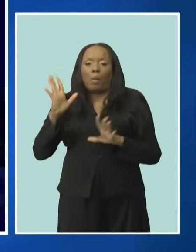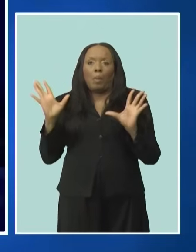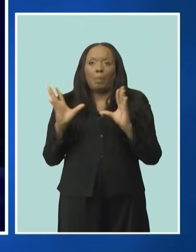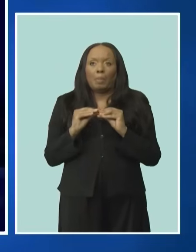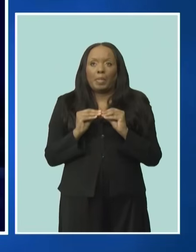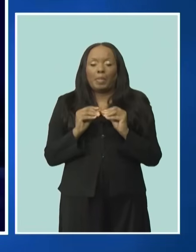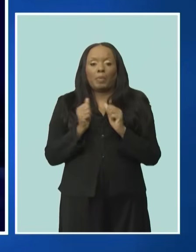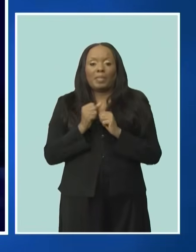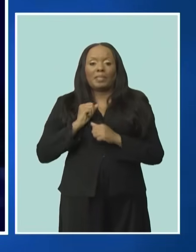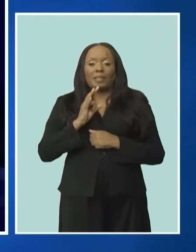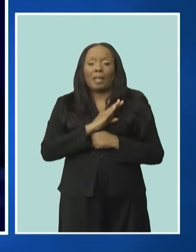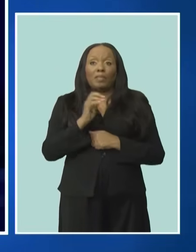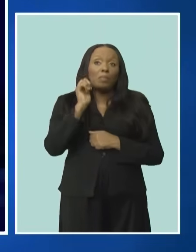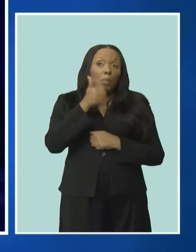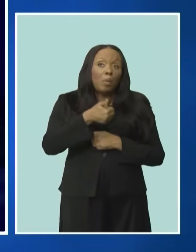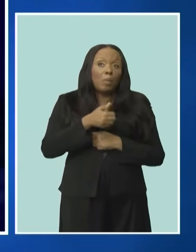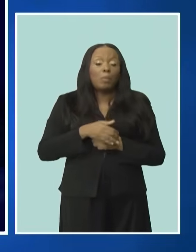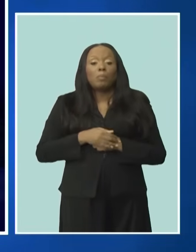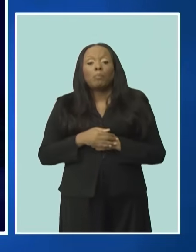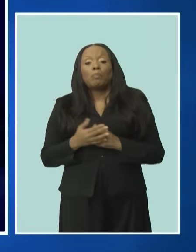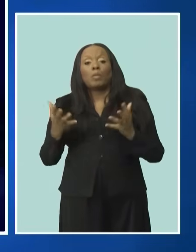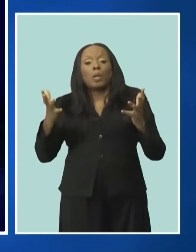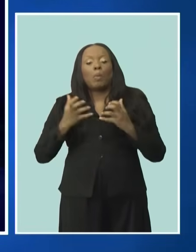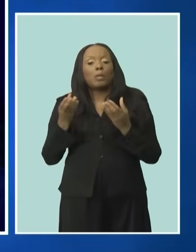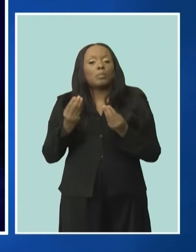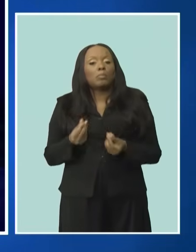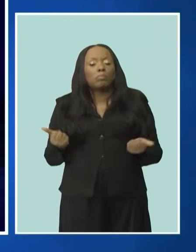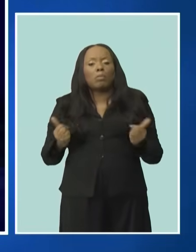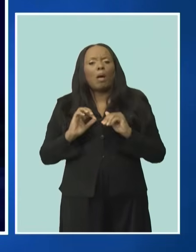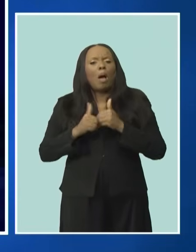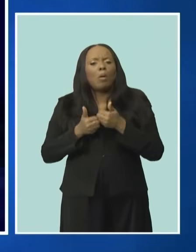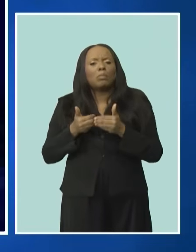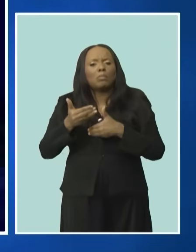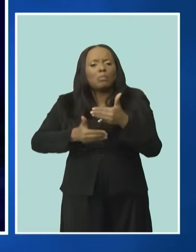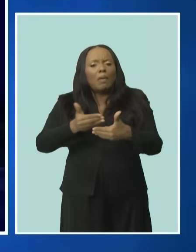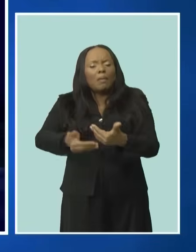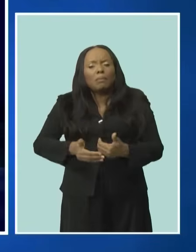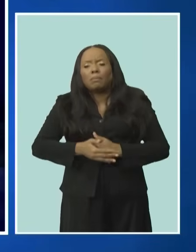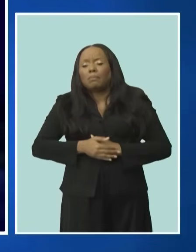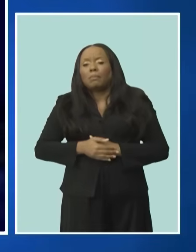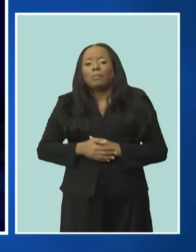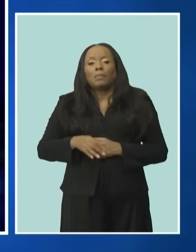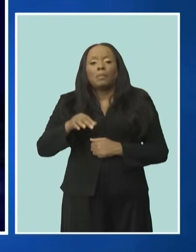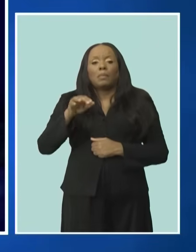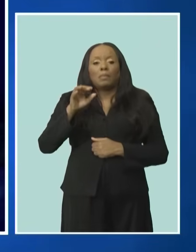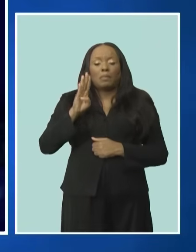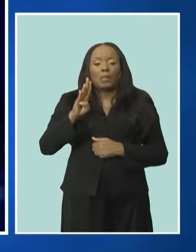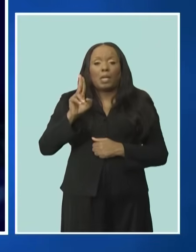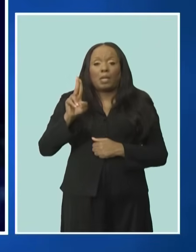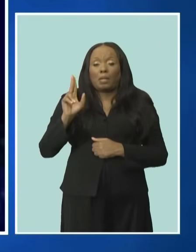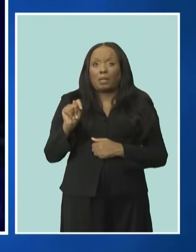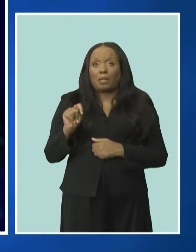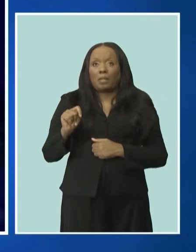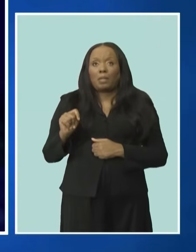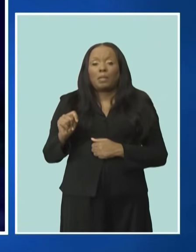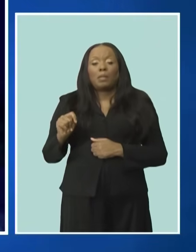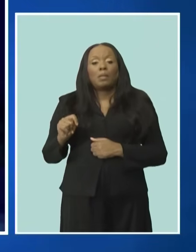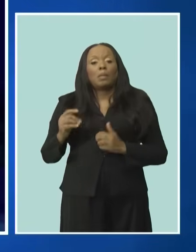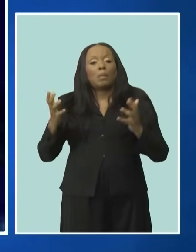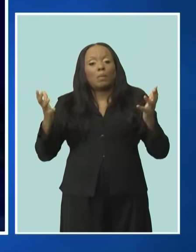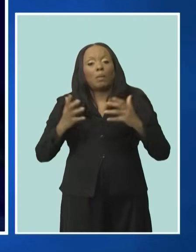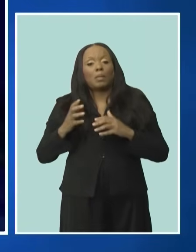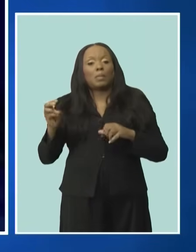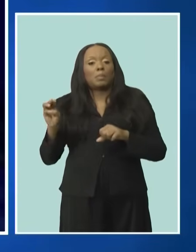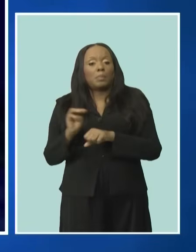an effort to hear from them and seek solutions on the way forward. The Barbados Union of Teachers will continue to urge the Ministry